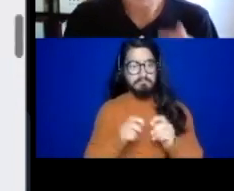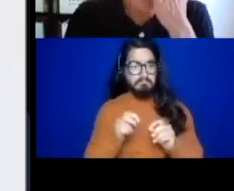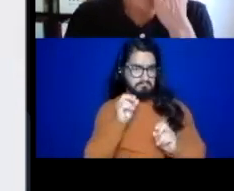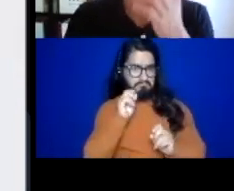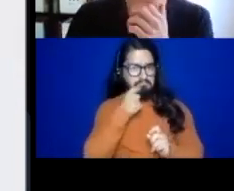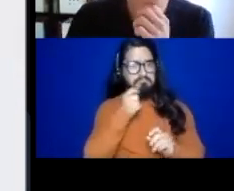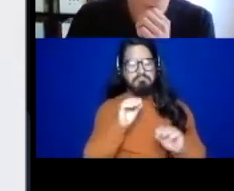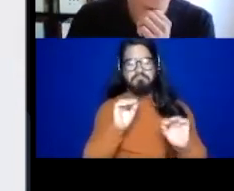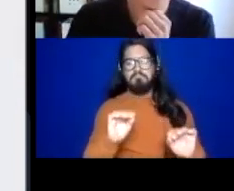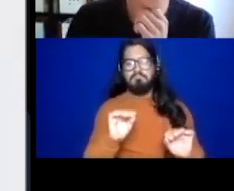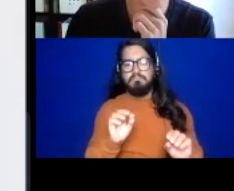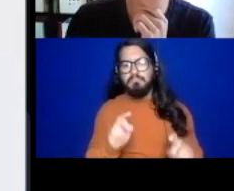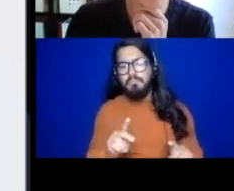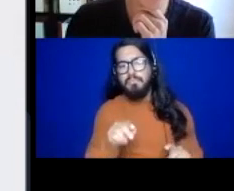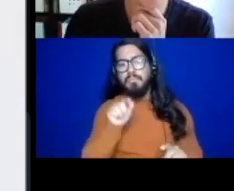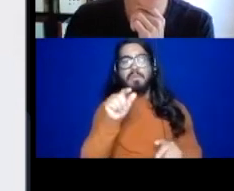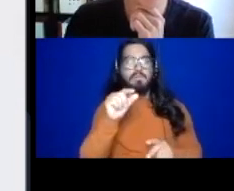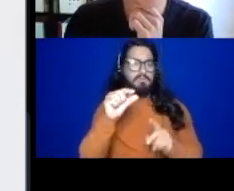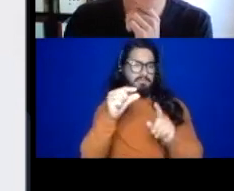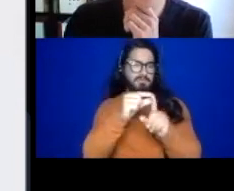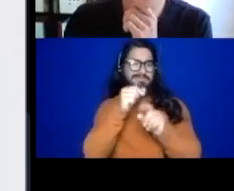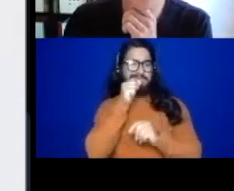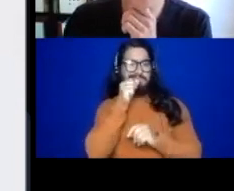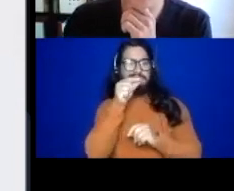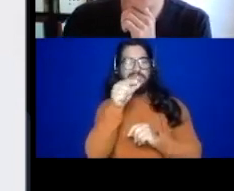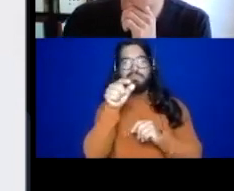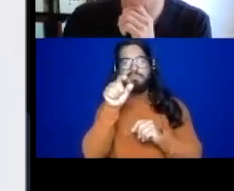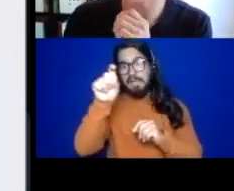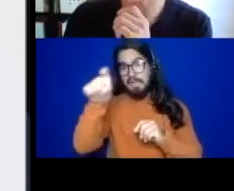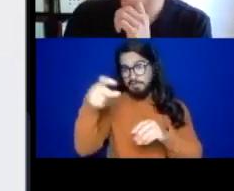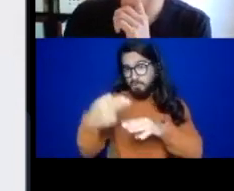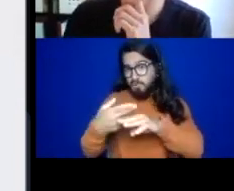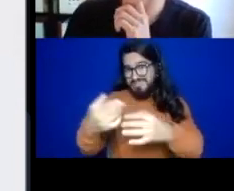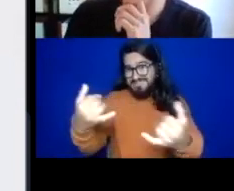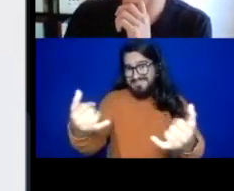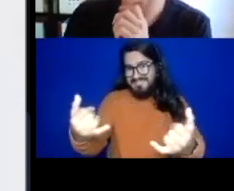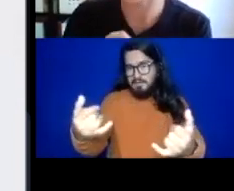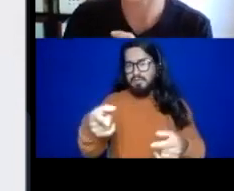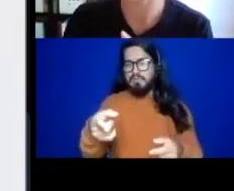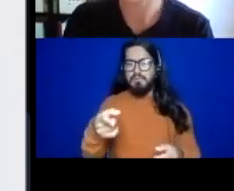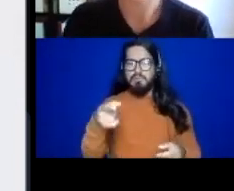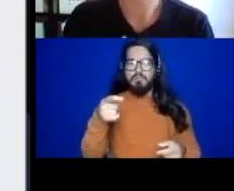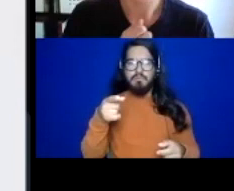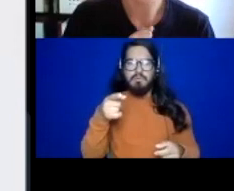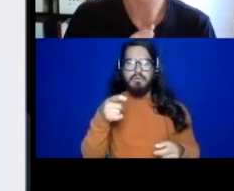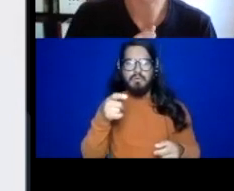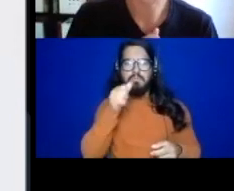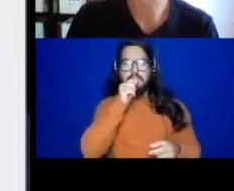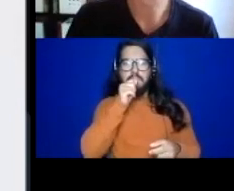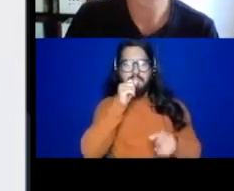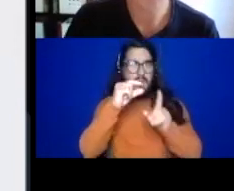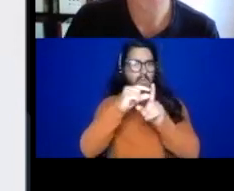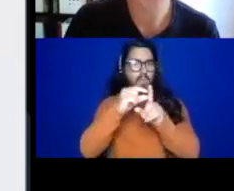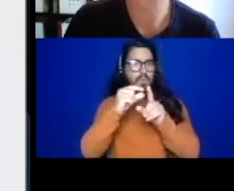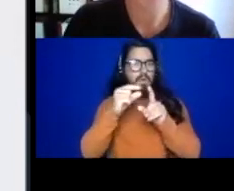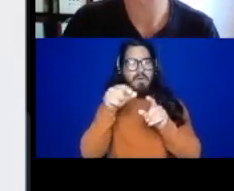So password managers are a tool that we should be using now. And a password manager is a piece